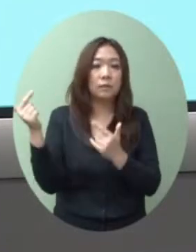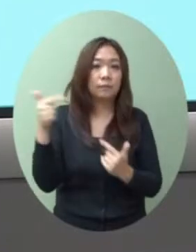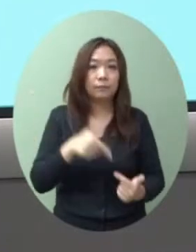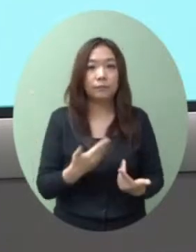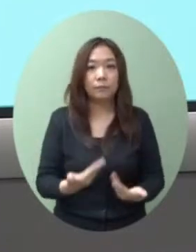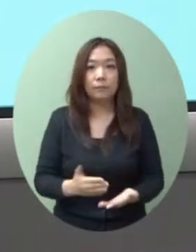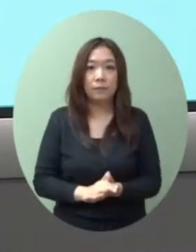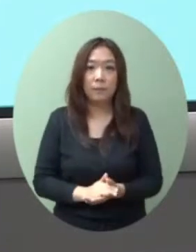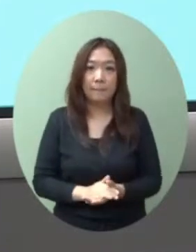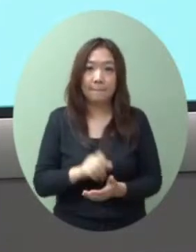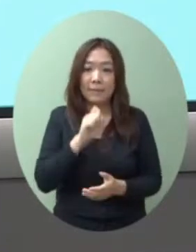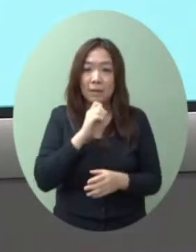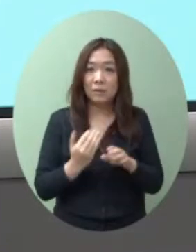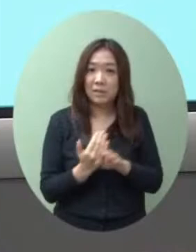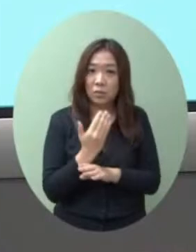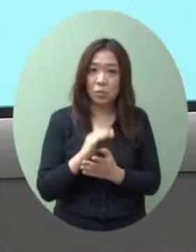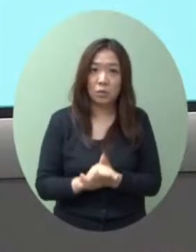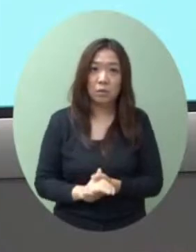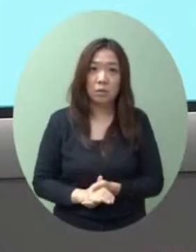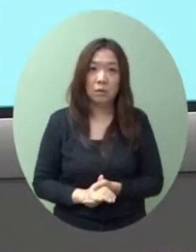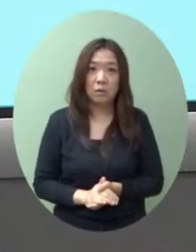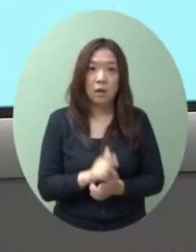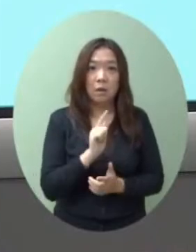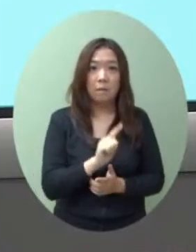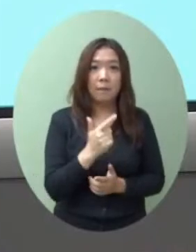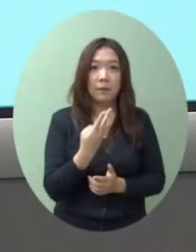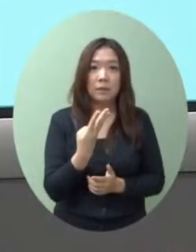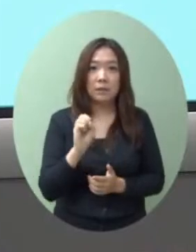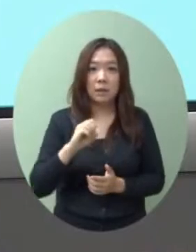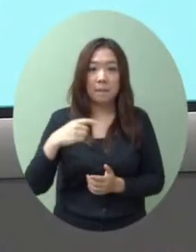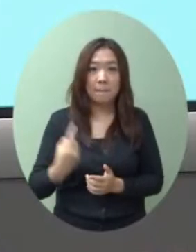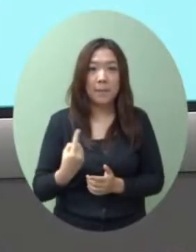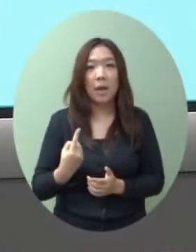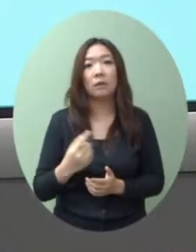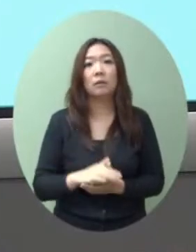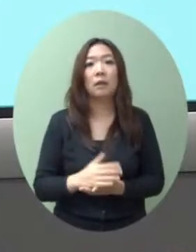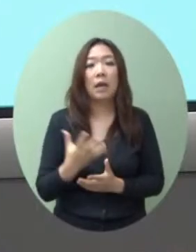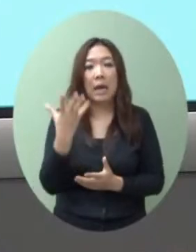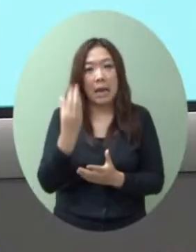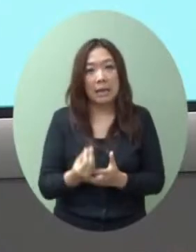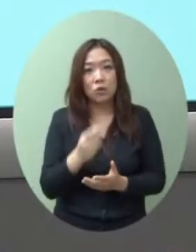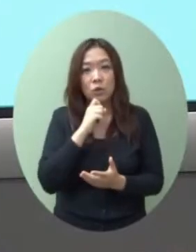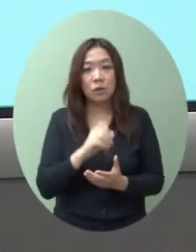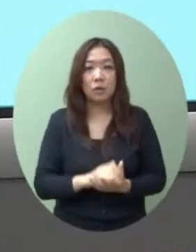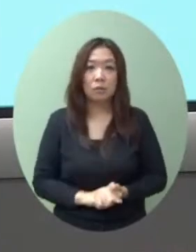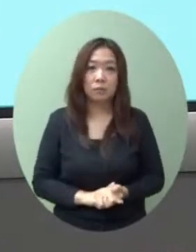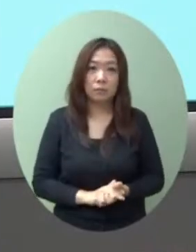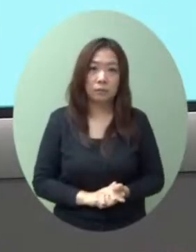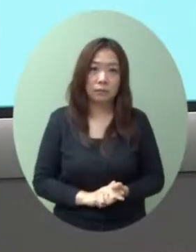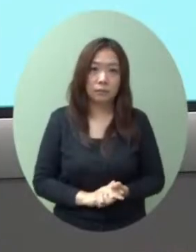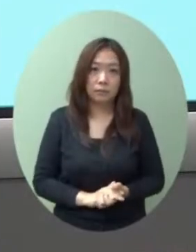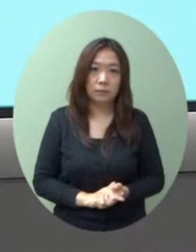November 2020, we have recorded more than 8.4 million downloads.